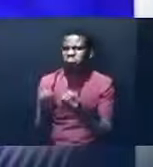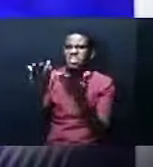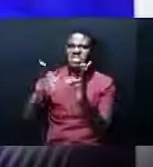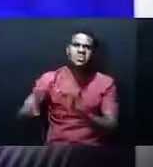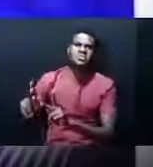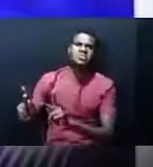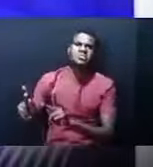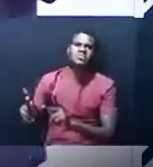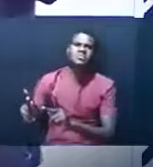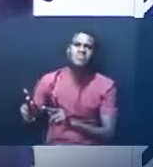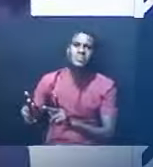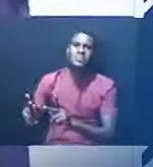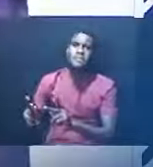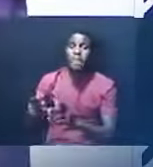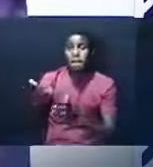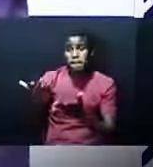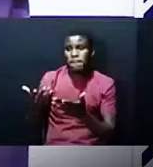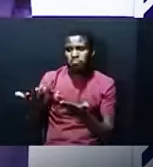against this man.